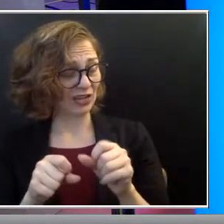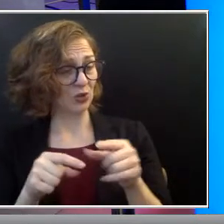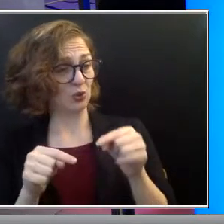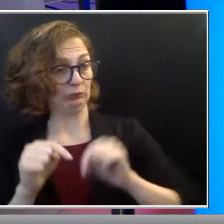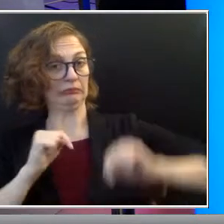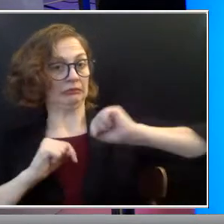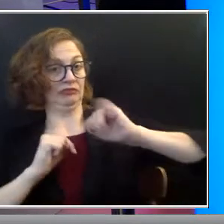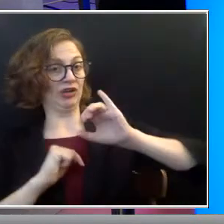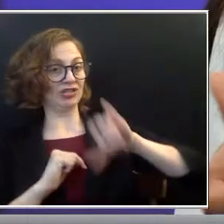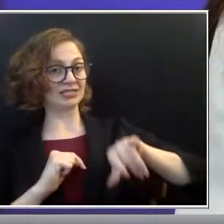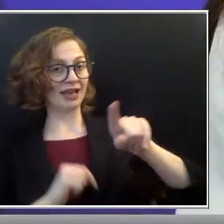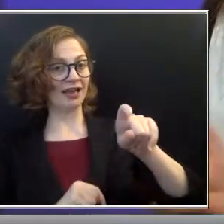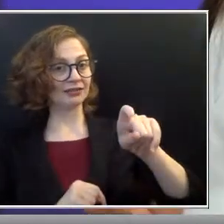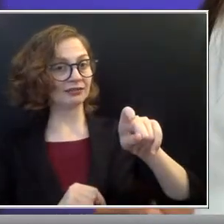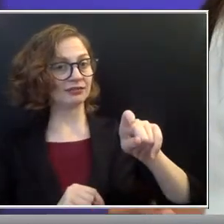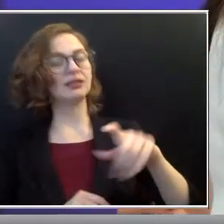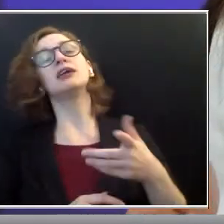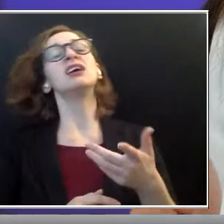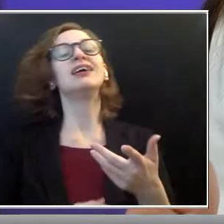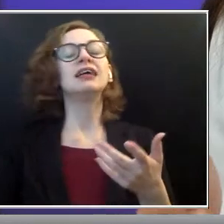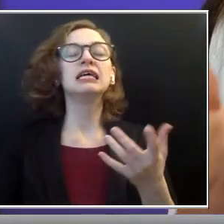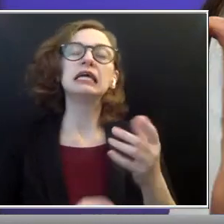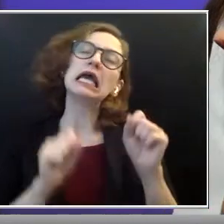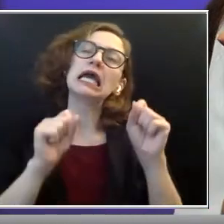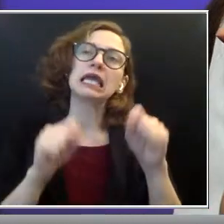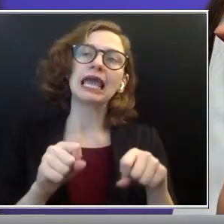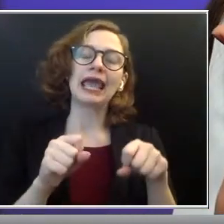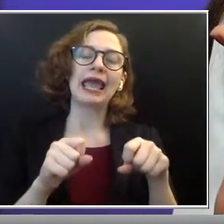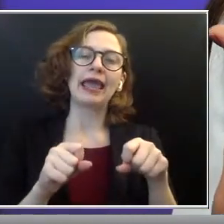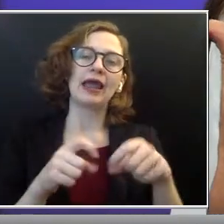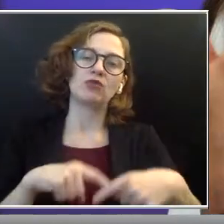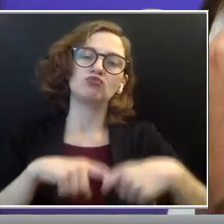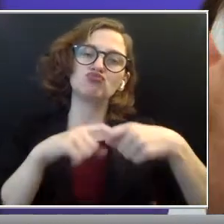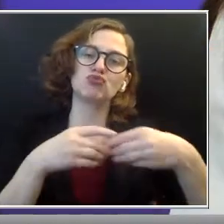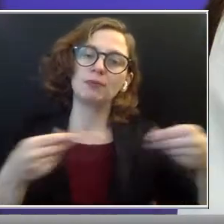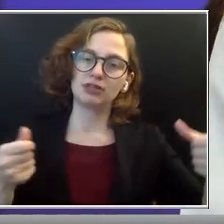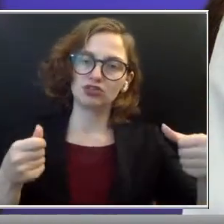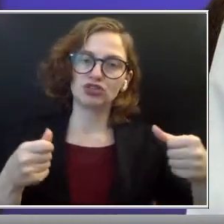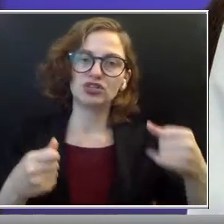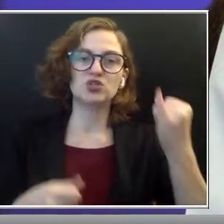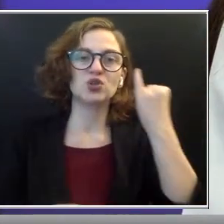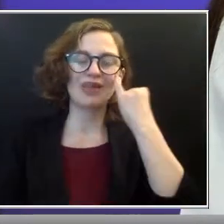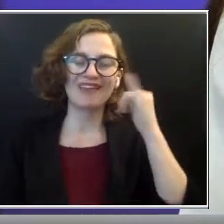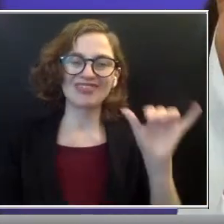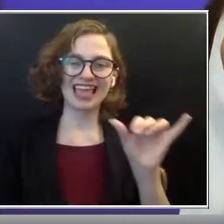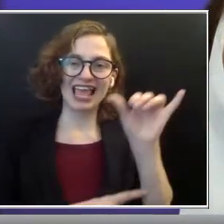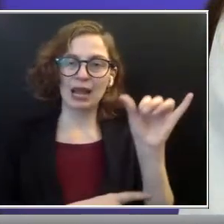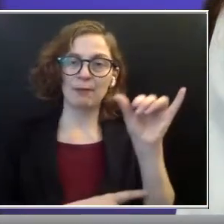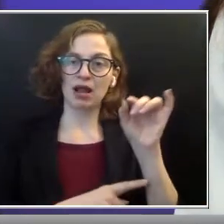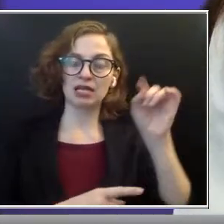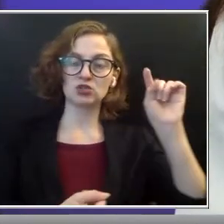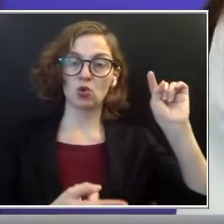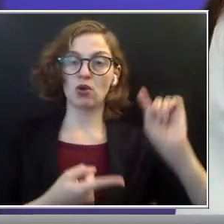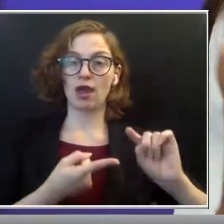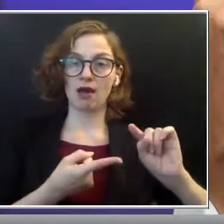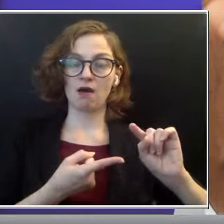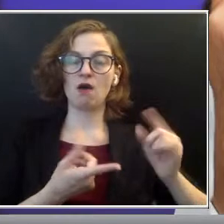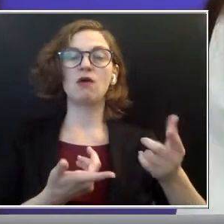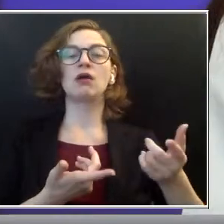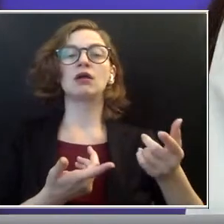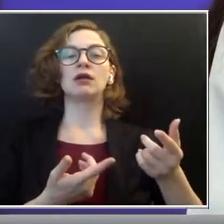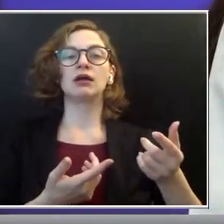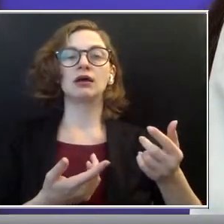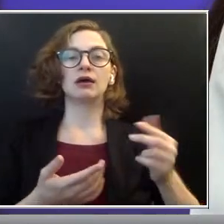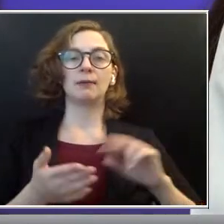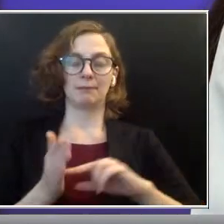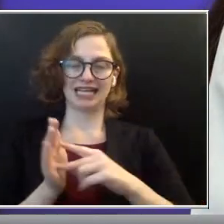can see a lowering of those antibodies that are stimulating the thyroid gland, then those antibodies also will be lower and